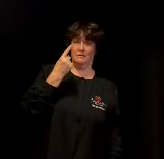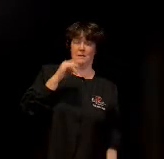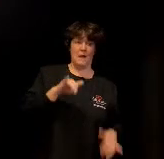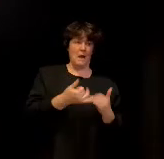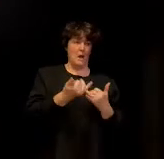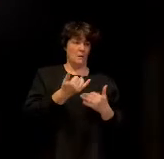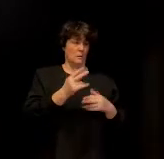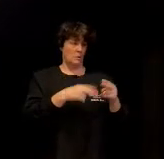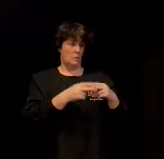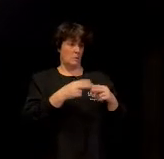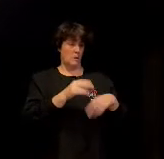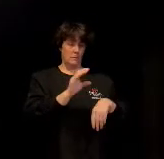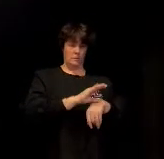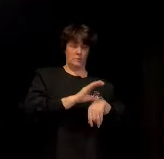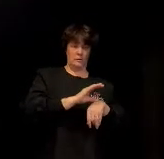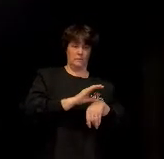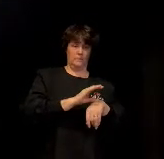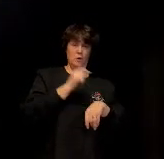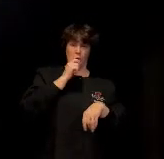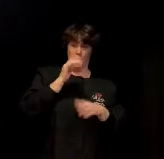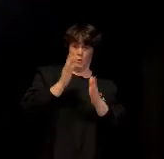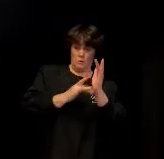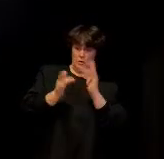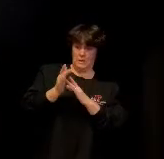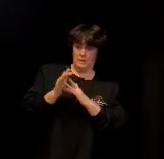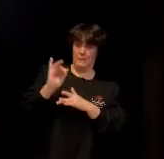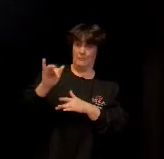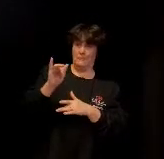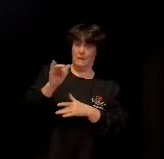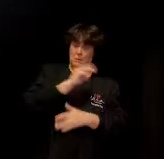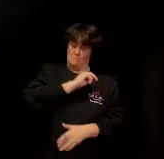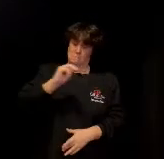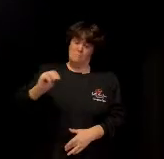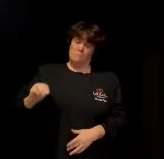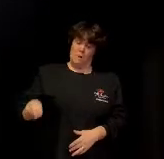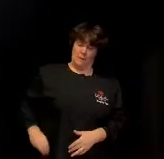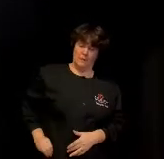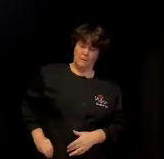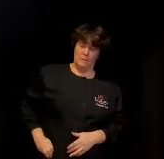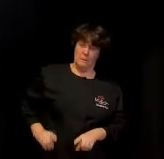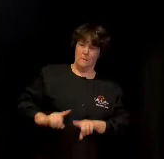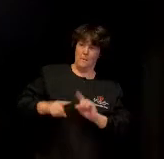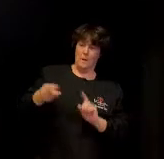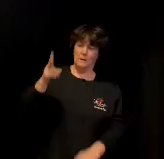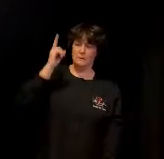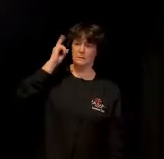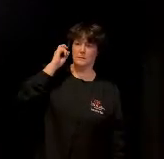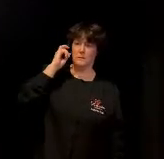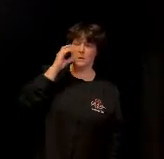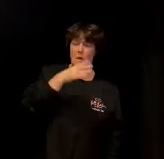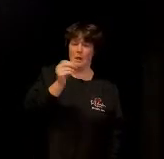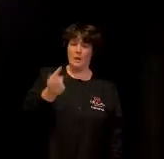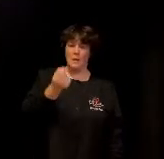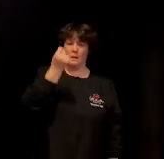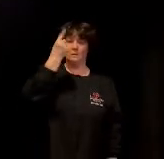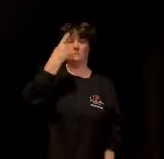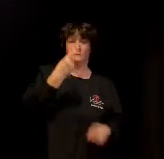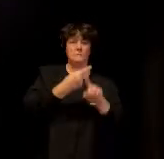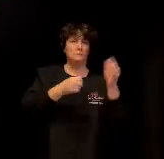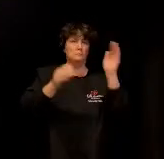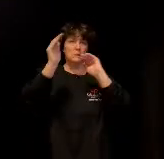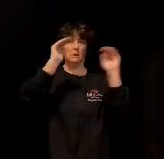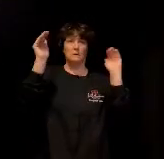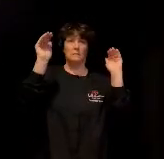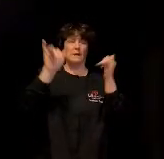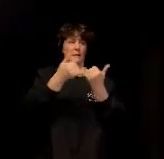that Jesus is Lord, who Jesus is, he's the Christ, he's the Messiah. But it's the hearing or the revelation from heaven is how